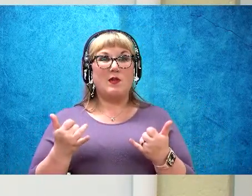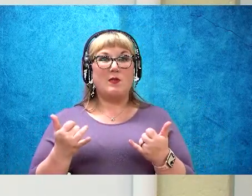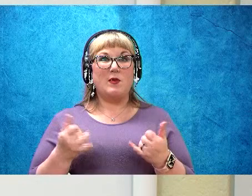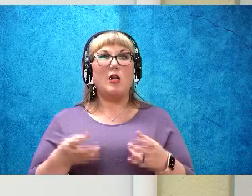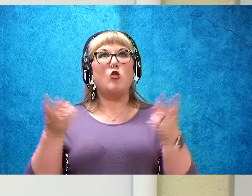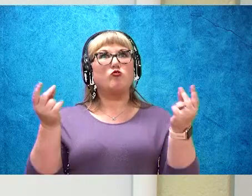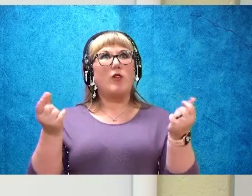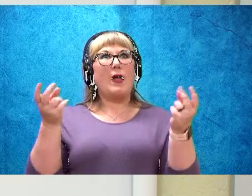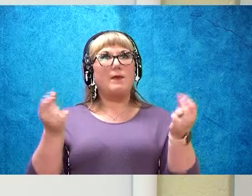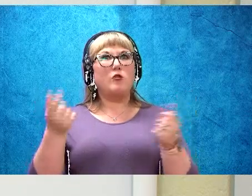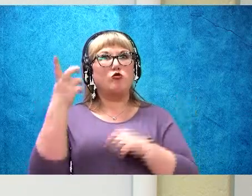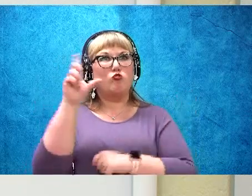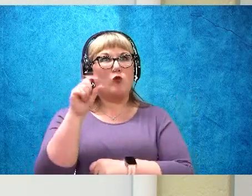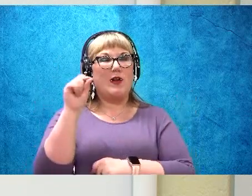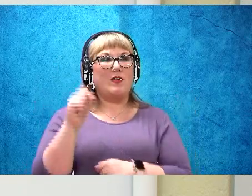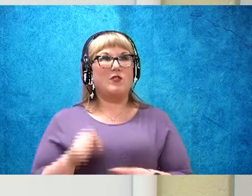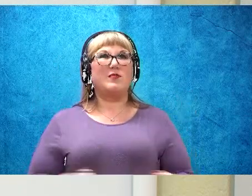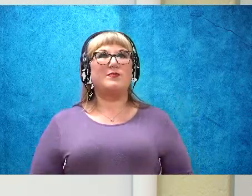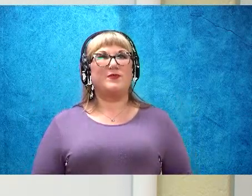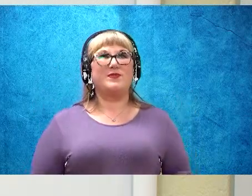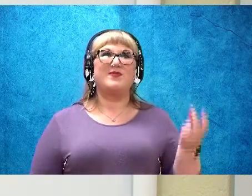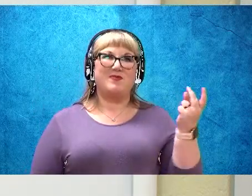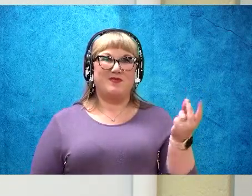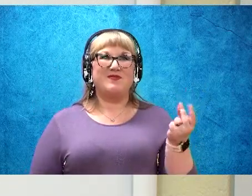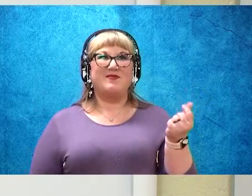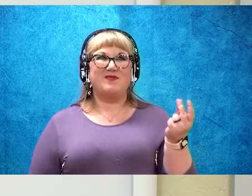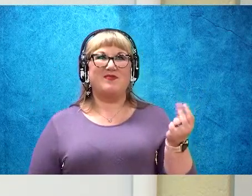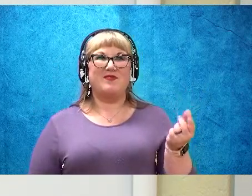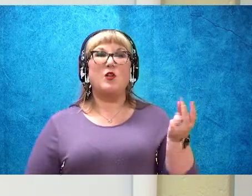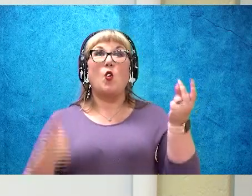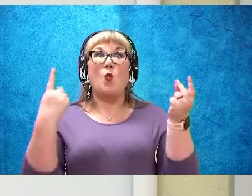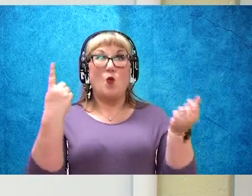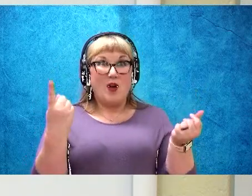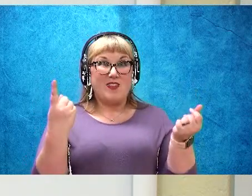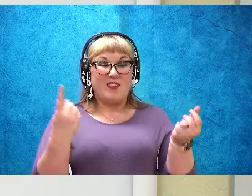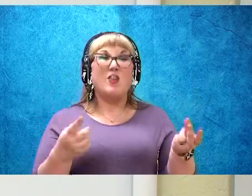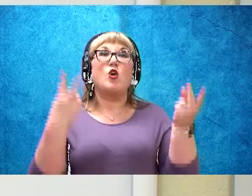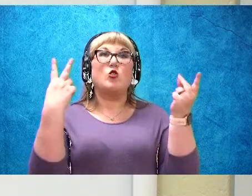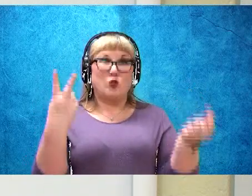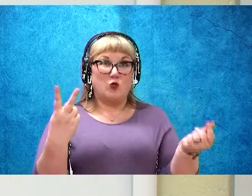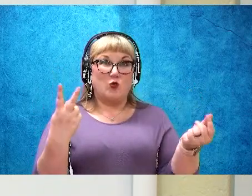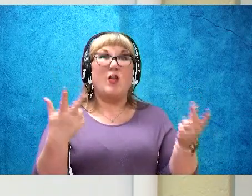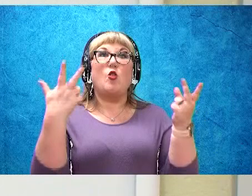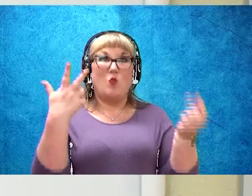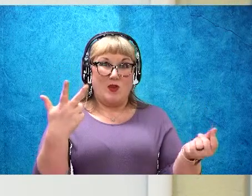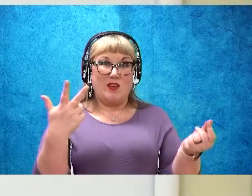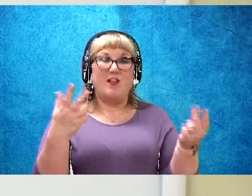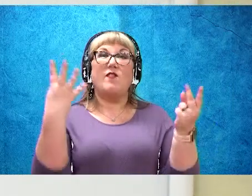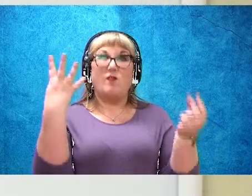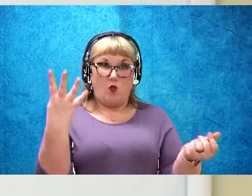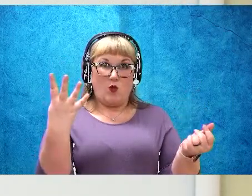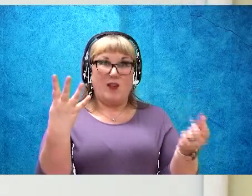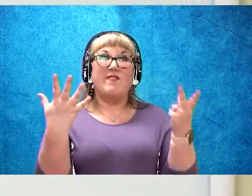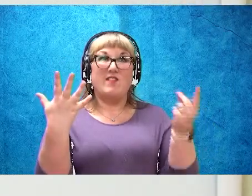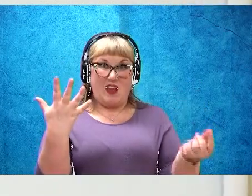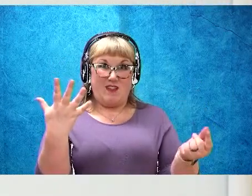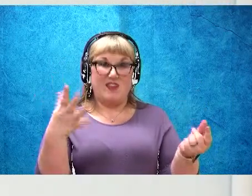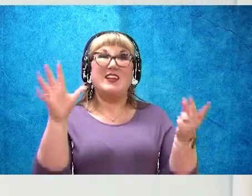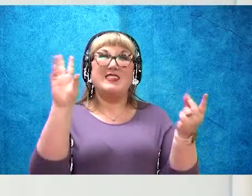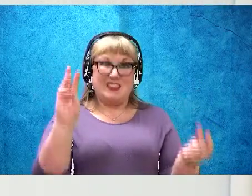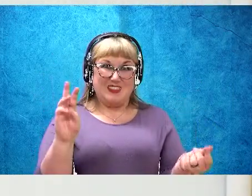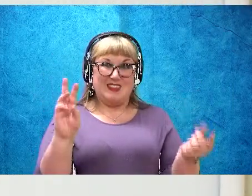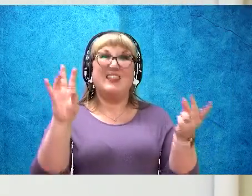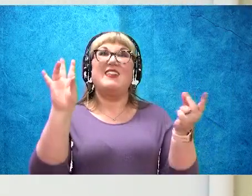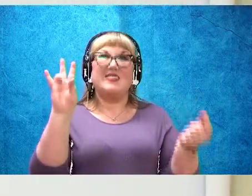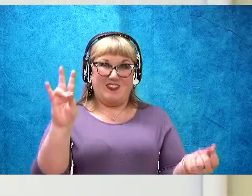snap to 20. Are you ready to snap with me? Let's go. 1, 2, 3, 4, 5,